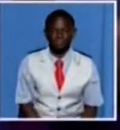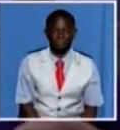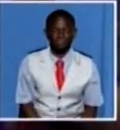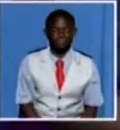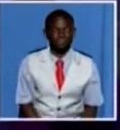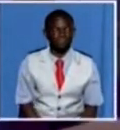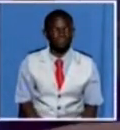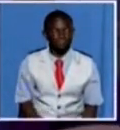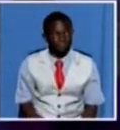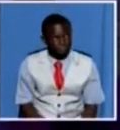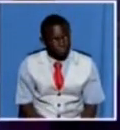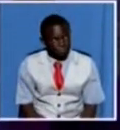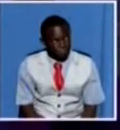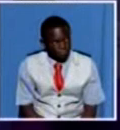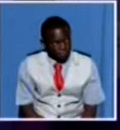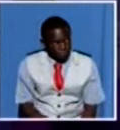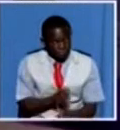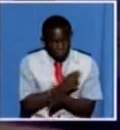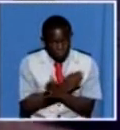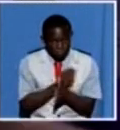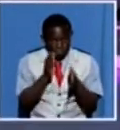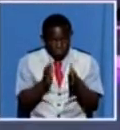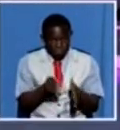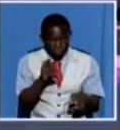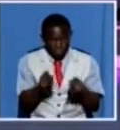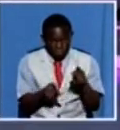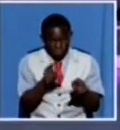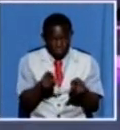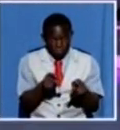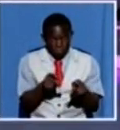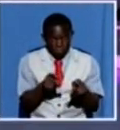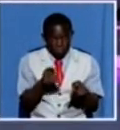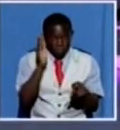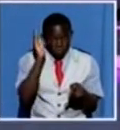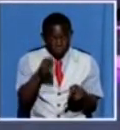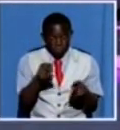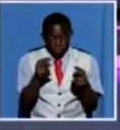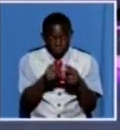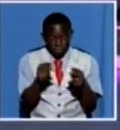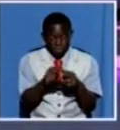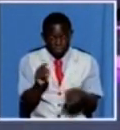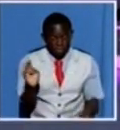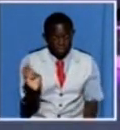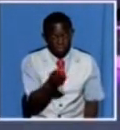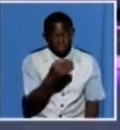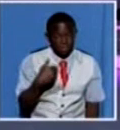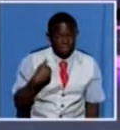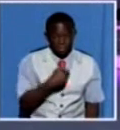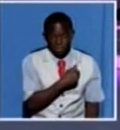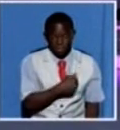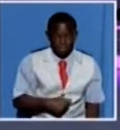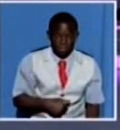They are going to sell to the same Chinese. They're selling their contracts back to the Chinese in preference to